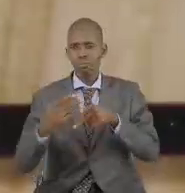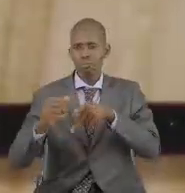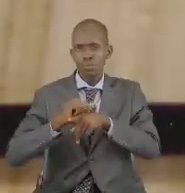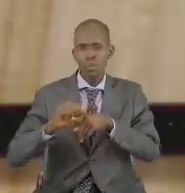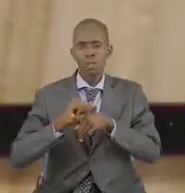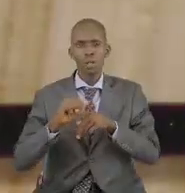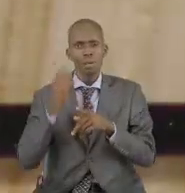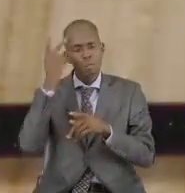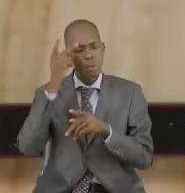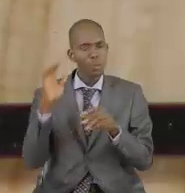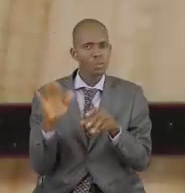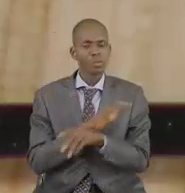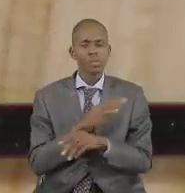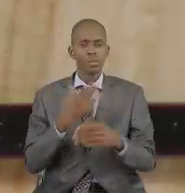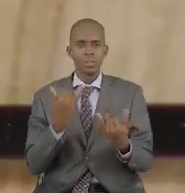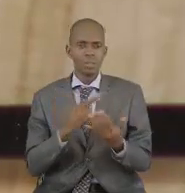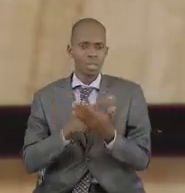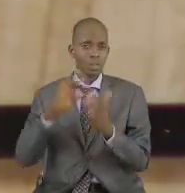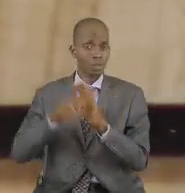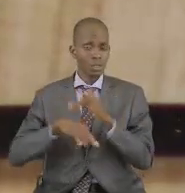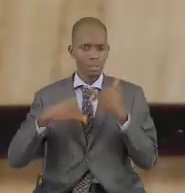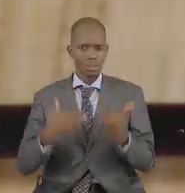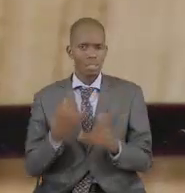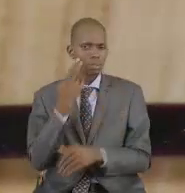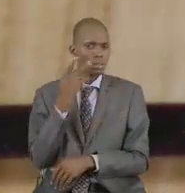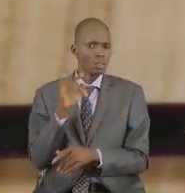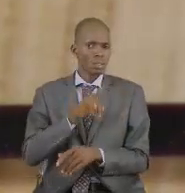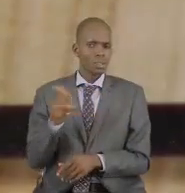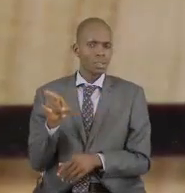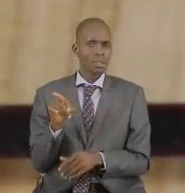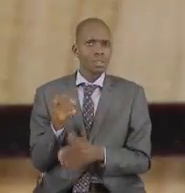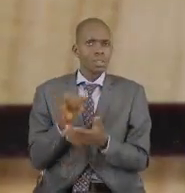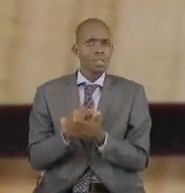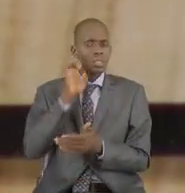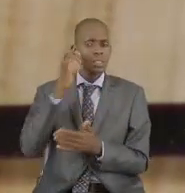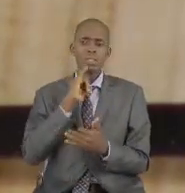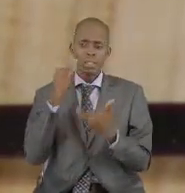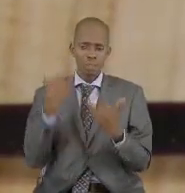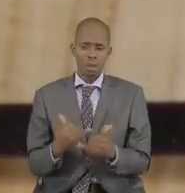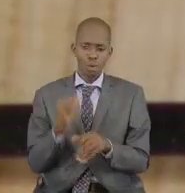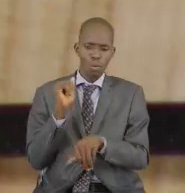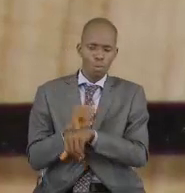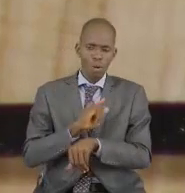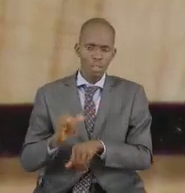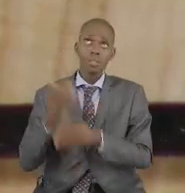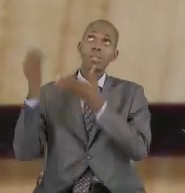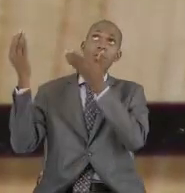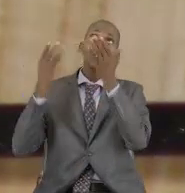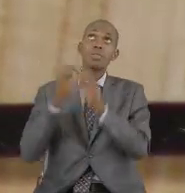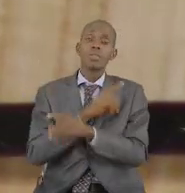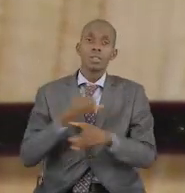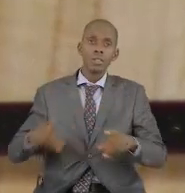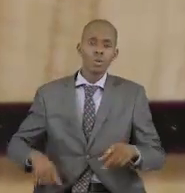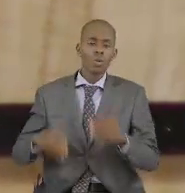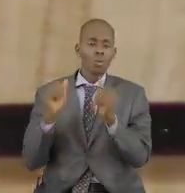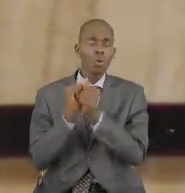purposeful righteousness now, knowing he was now working and serving the Lord in view of eternity,